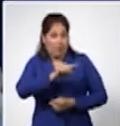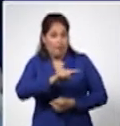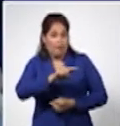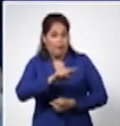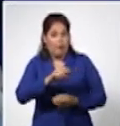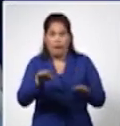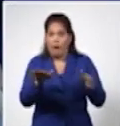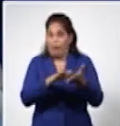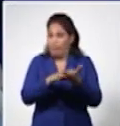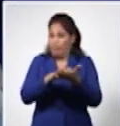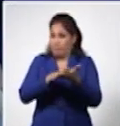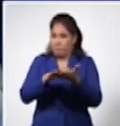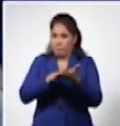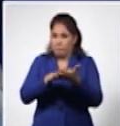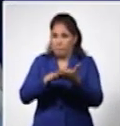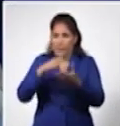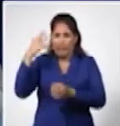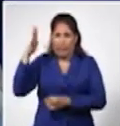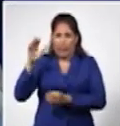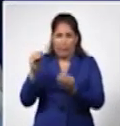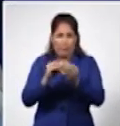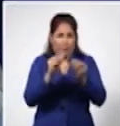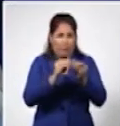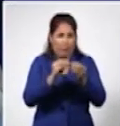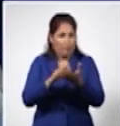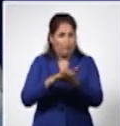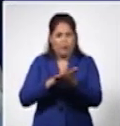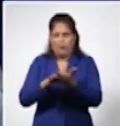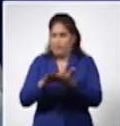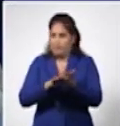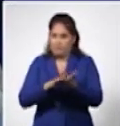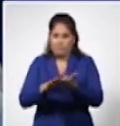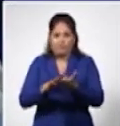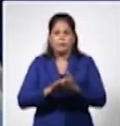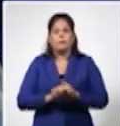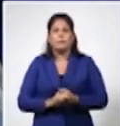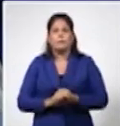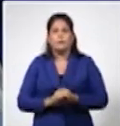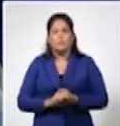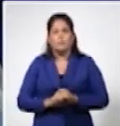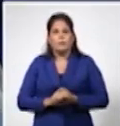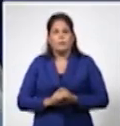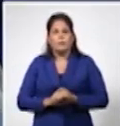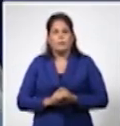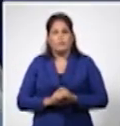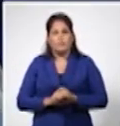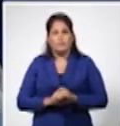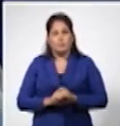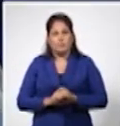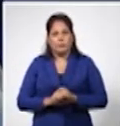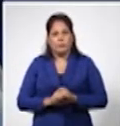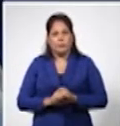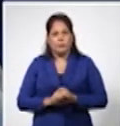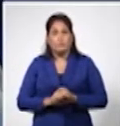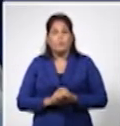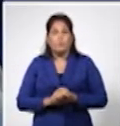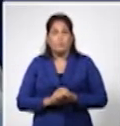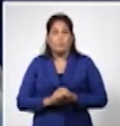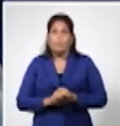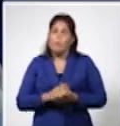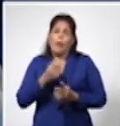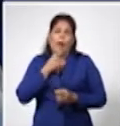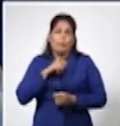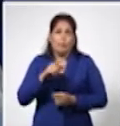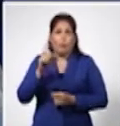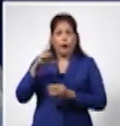were tested from all of the country's provinces, the highest number from provinces where outbreaks or important episodes of